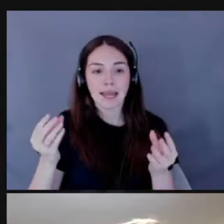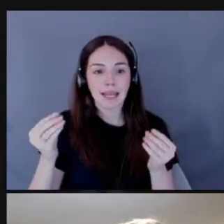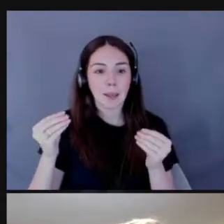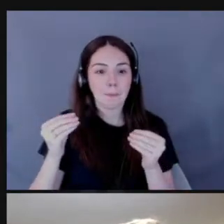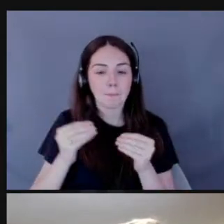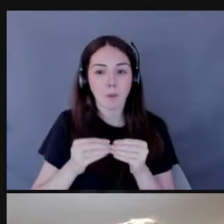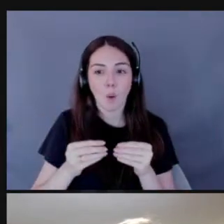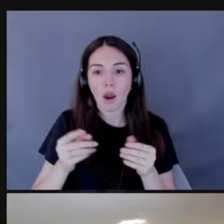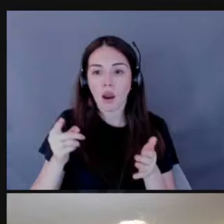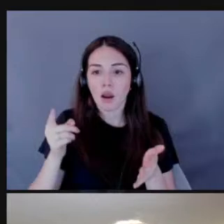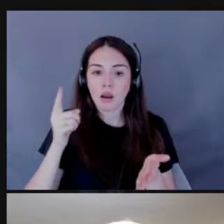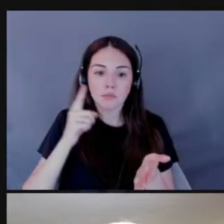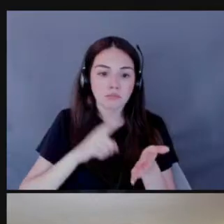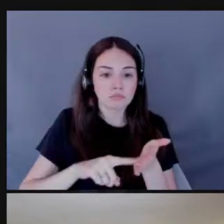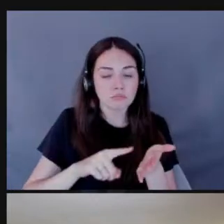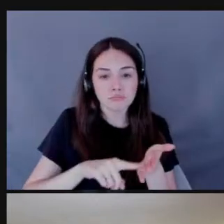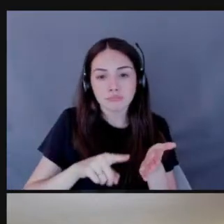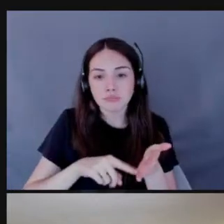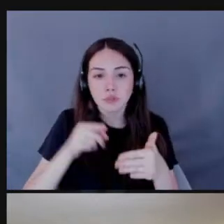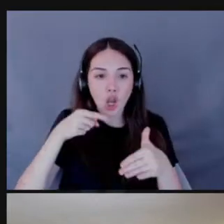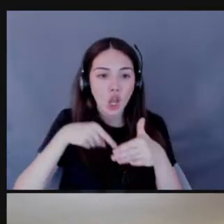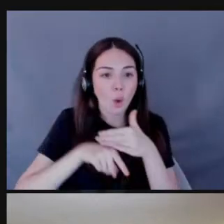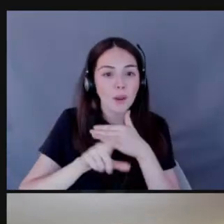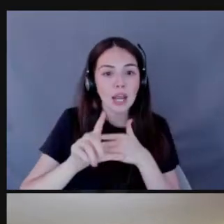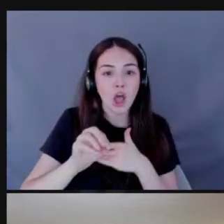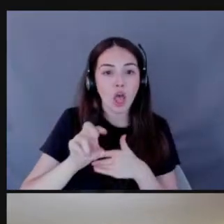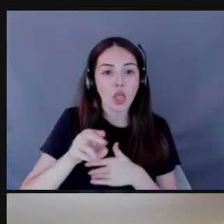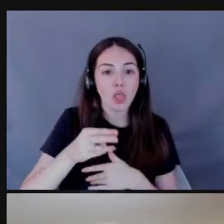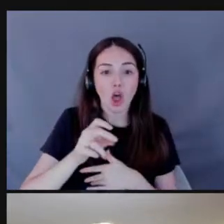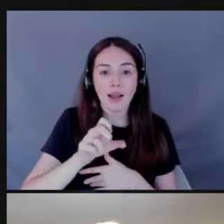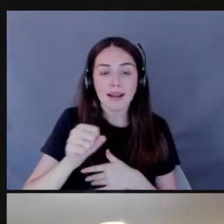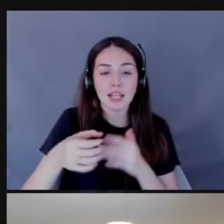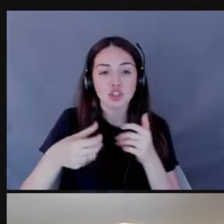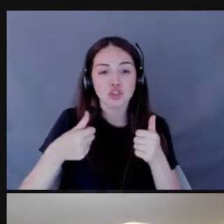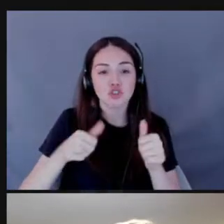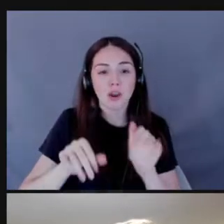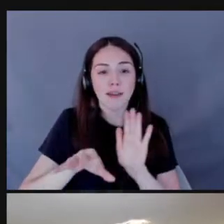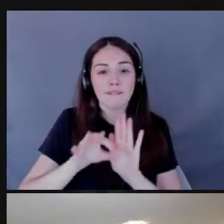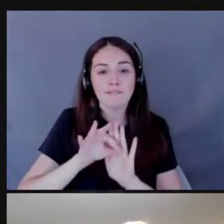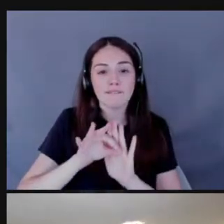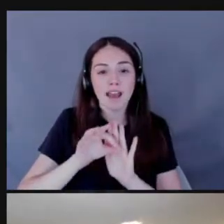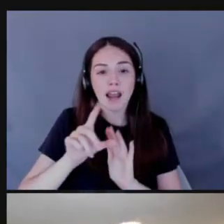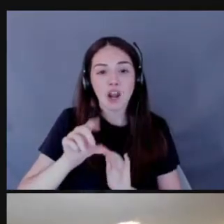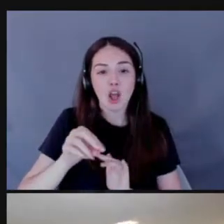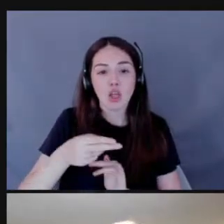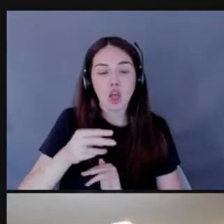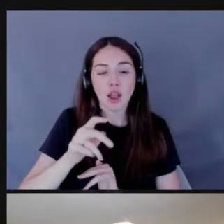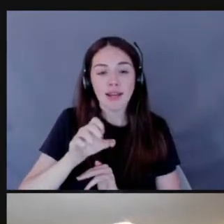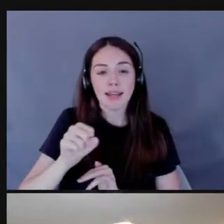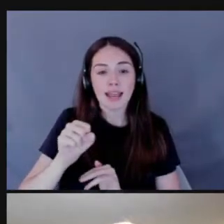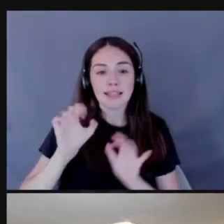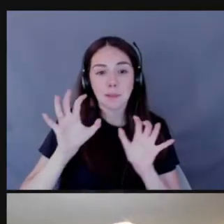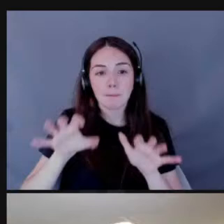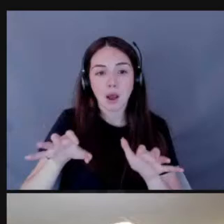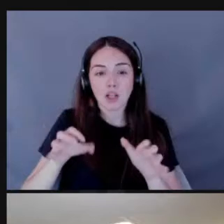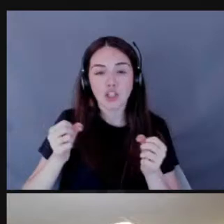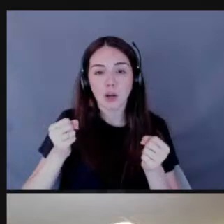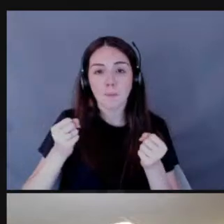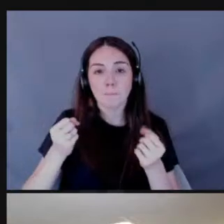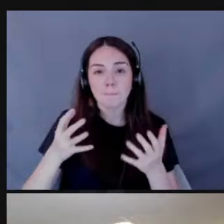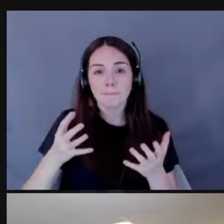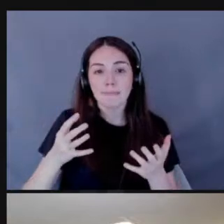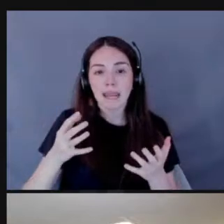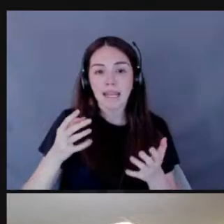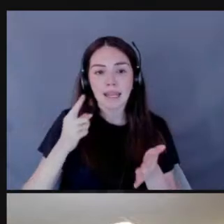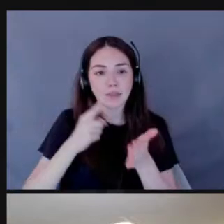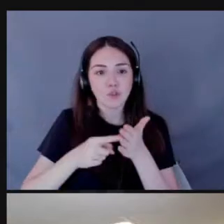expeditions into the Loch Ness to see if they can find the Loch Ness Monster. And some of these cryptozoologists become kind of household